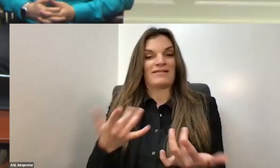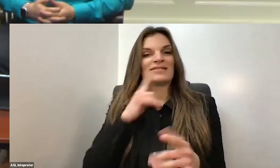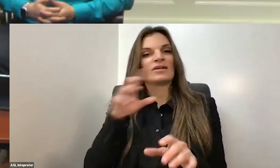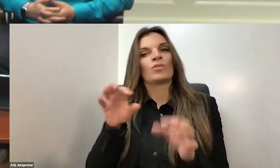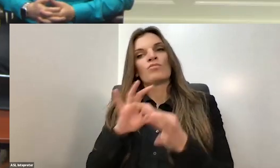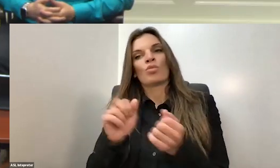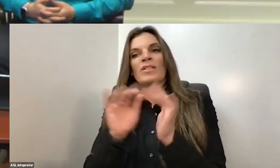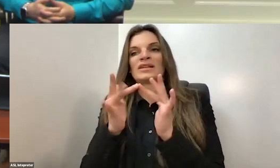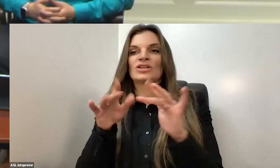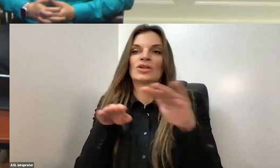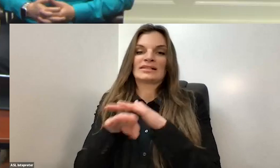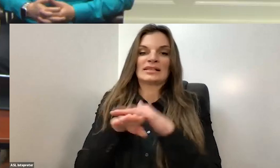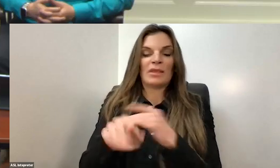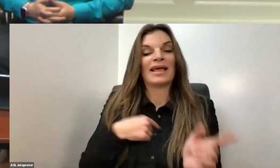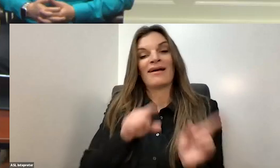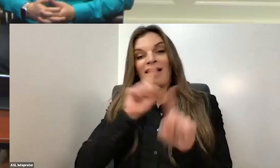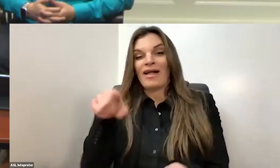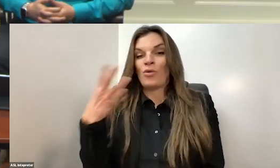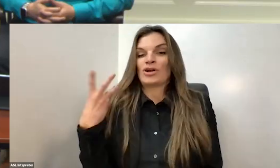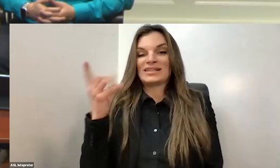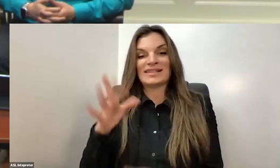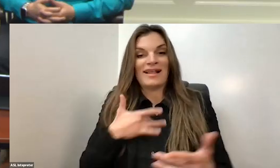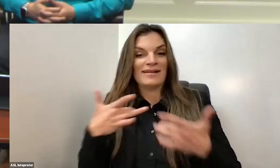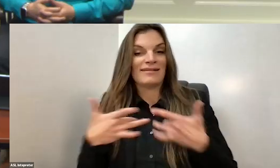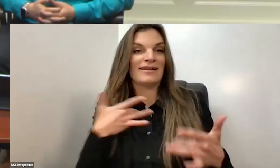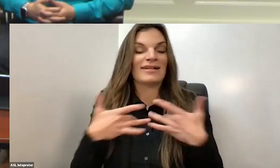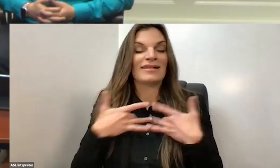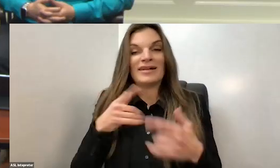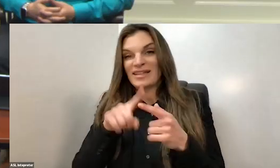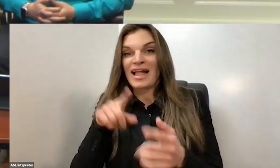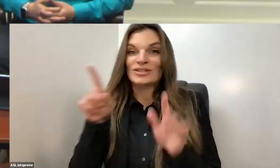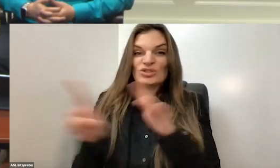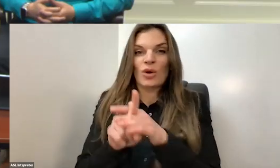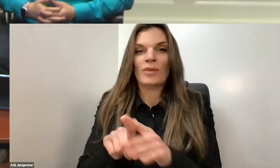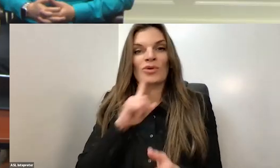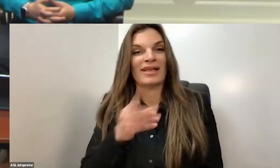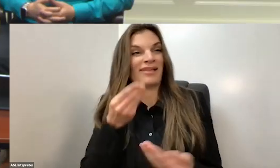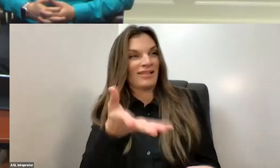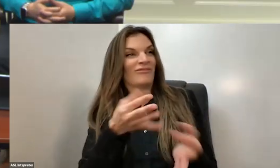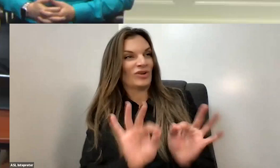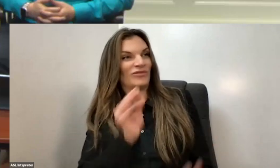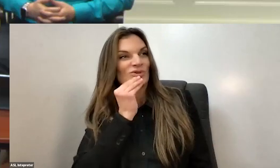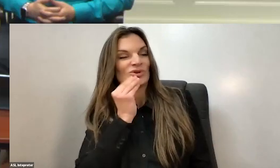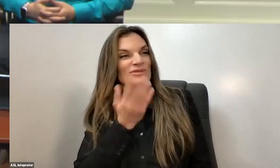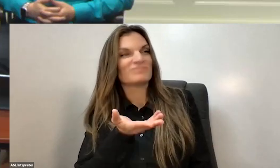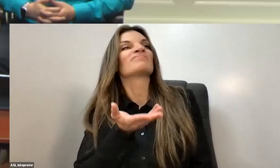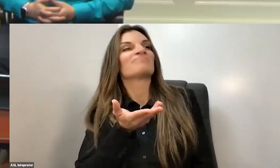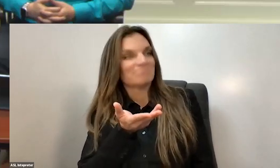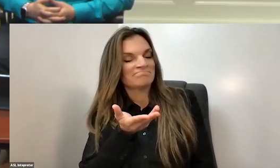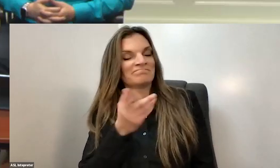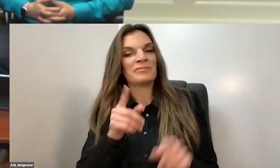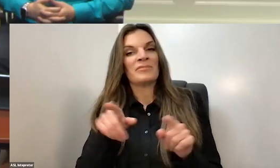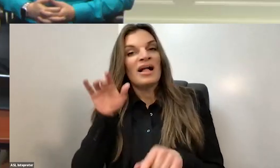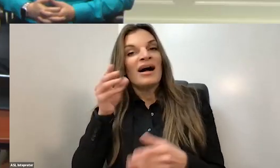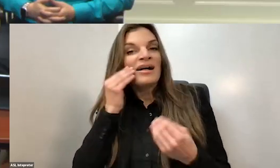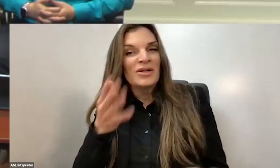the promise of pizza and discussions of all kinds on accessibility. The energy in the room was amazing. I said, I've